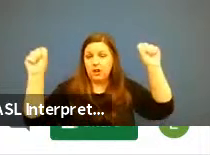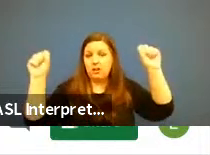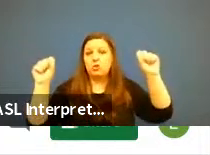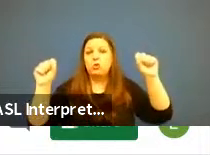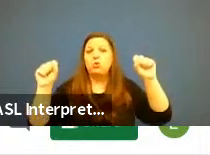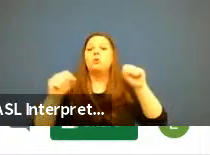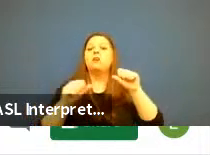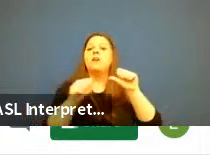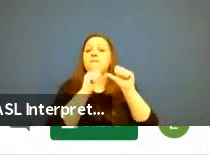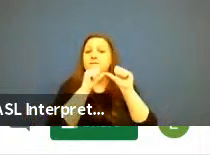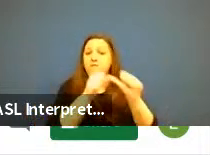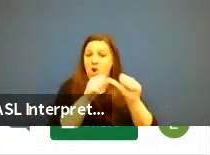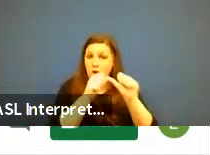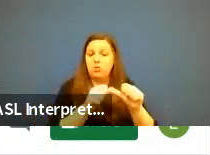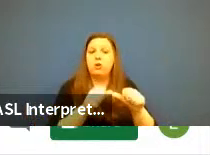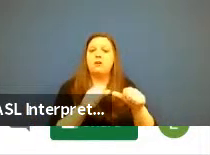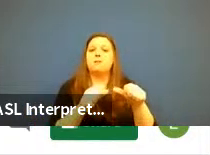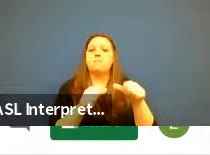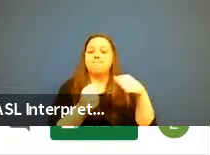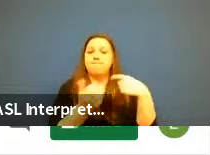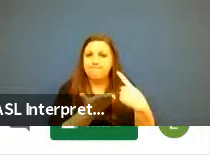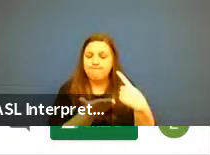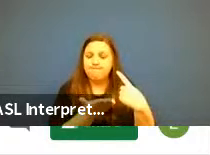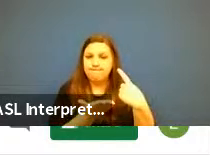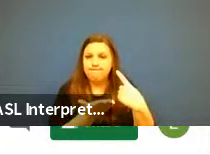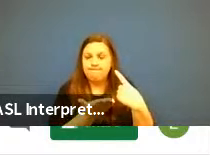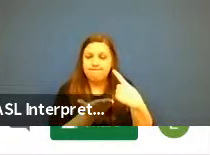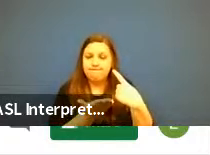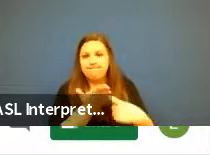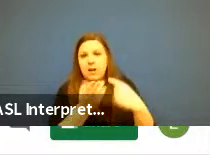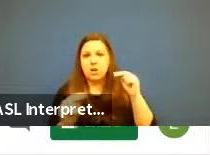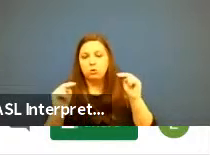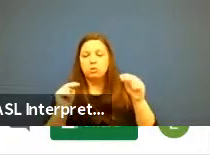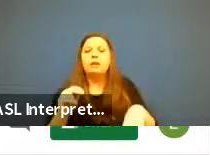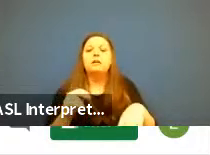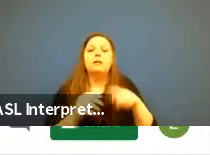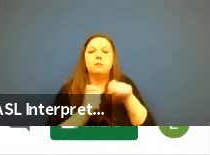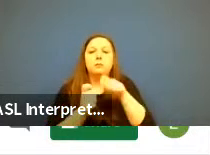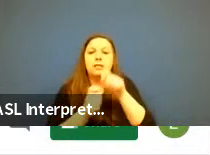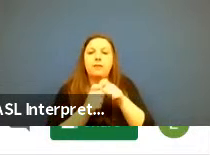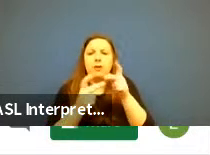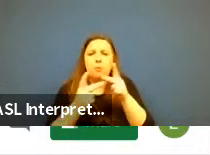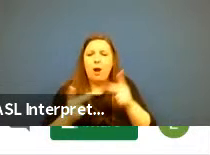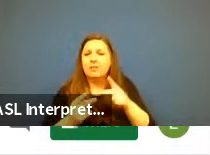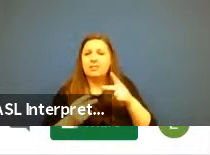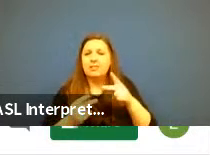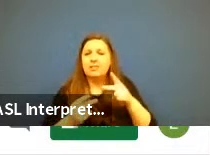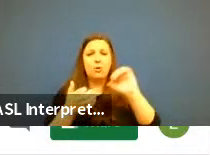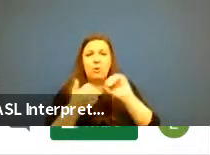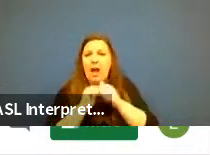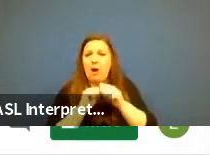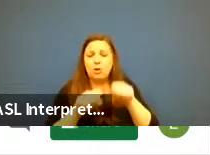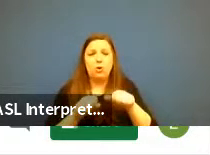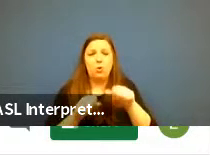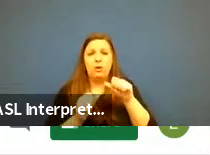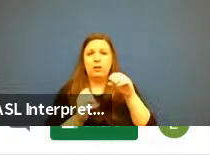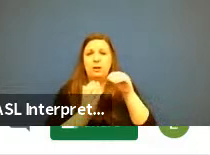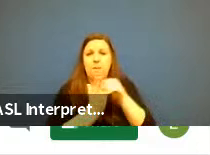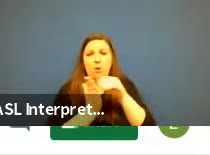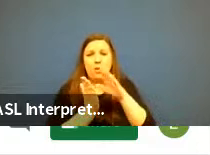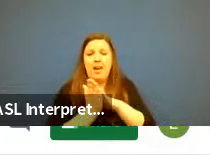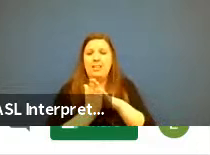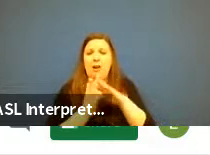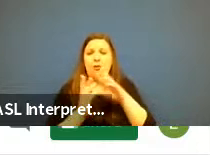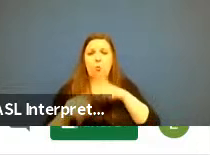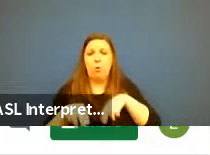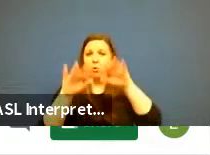Now, I don't know how you put that into a report and put it out as an email. I mean, I wouldn't